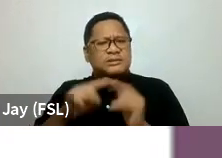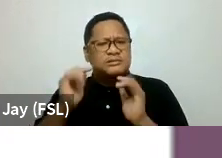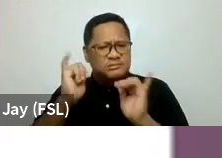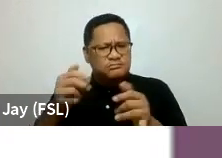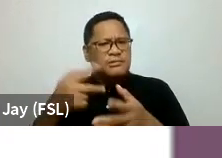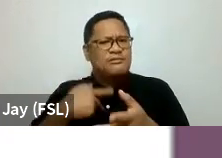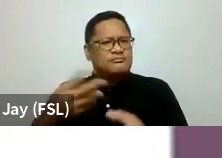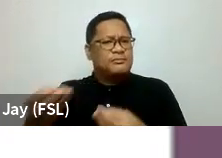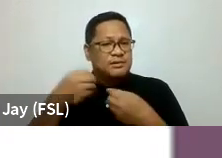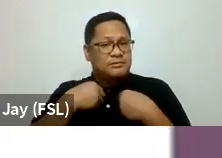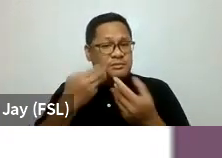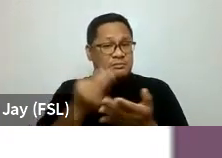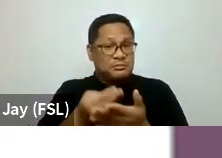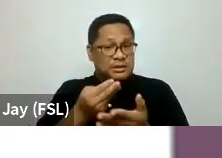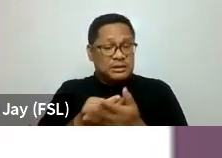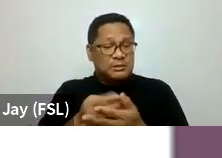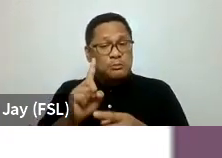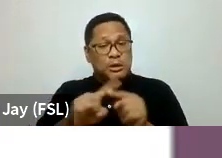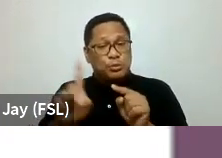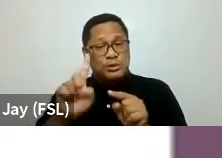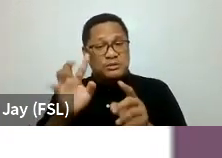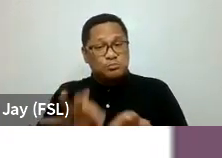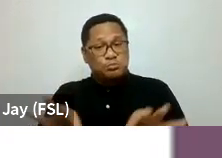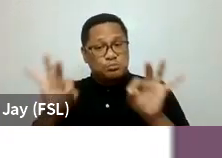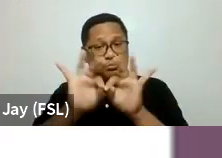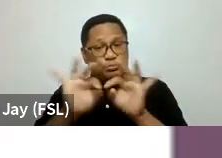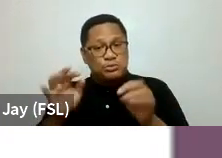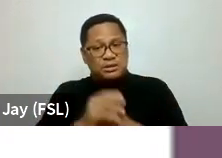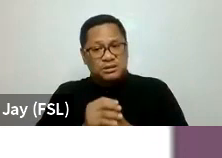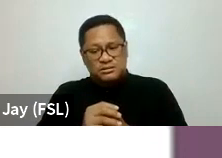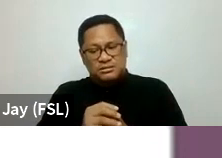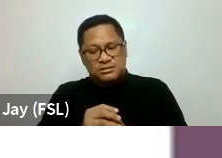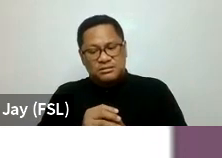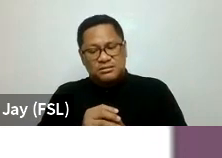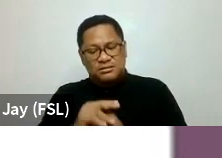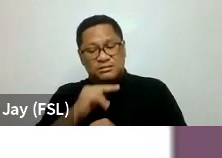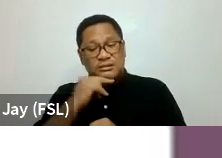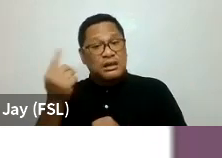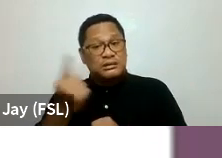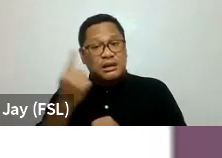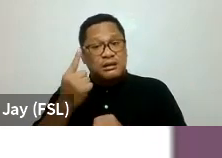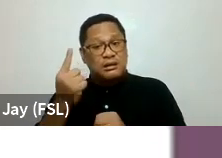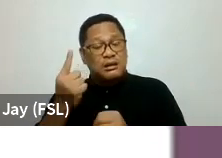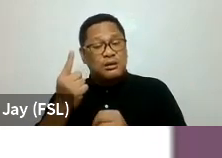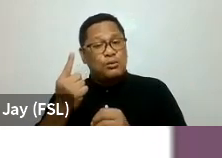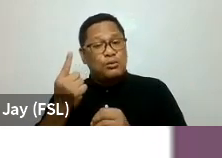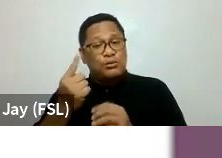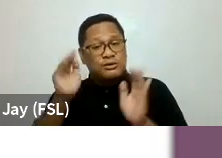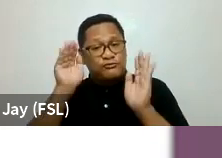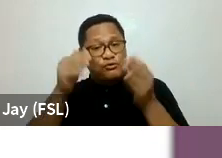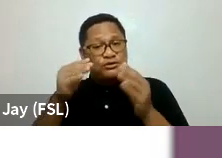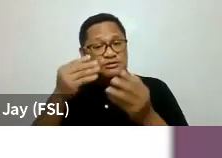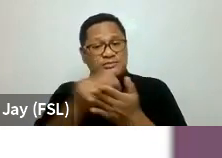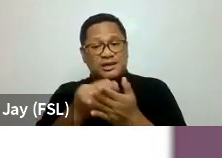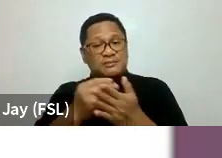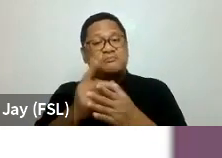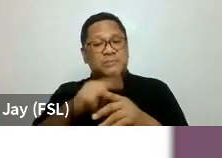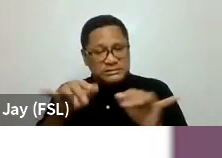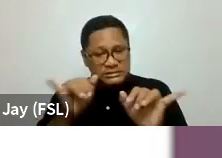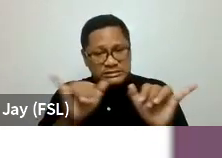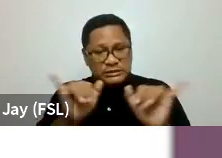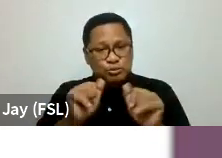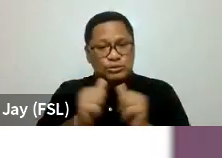okay? But the important thing here is, it's not only about the money that's coming in, it's also the knowledge.